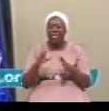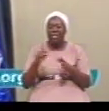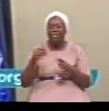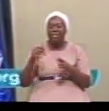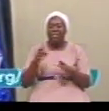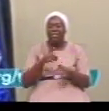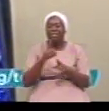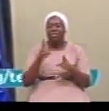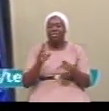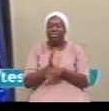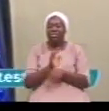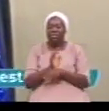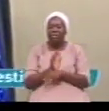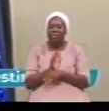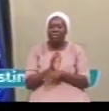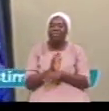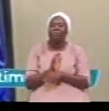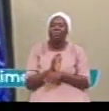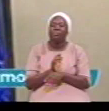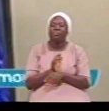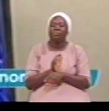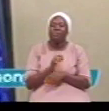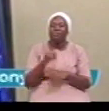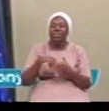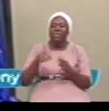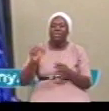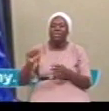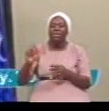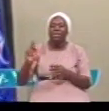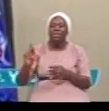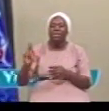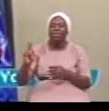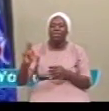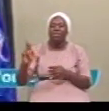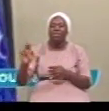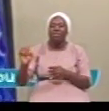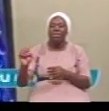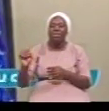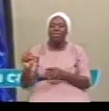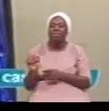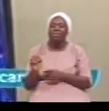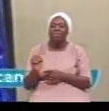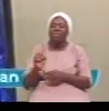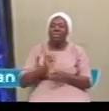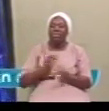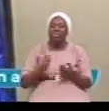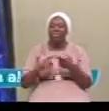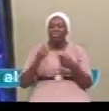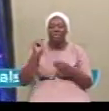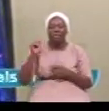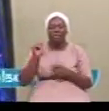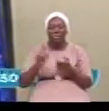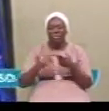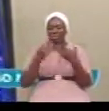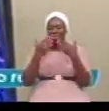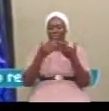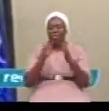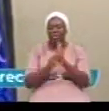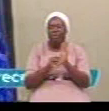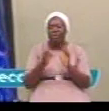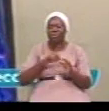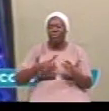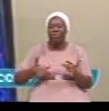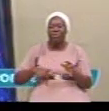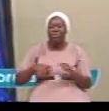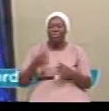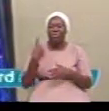in a Davao group of districts in Akure, Ondo State, Nigeria. I want to testify to the goodness of God for what